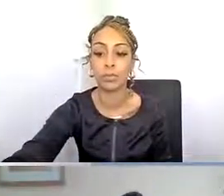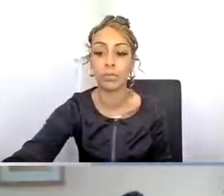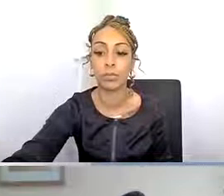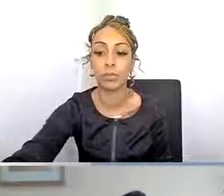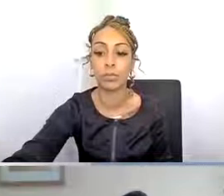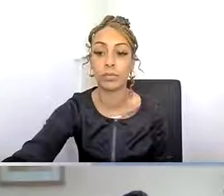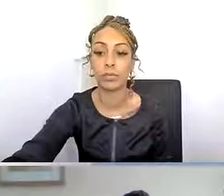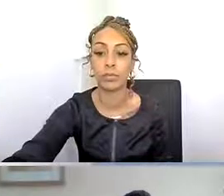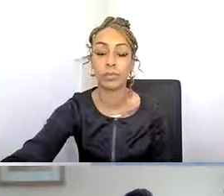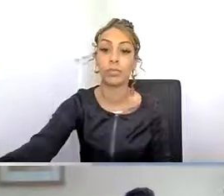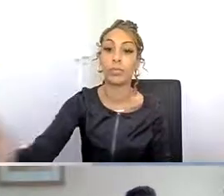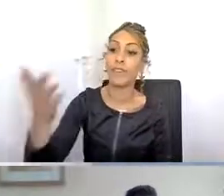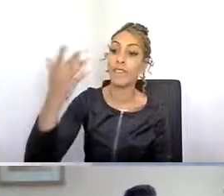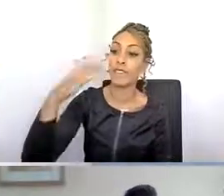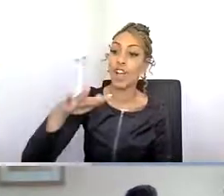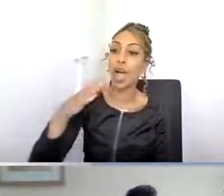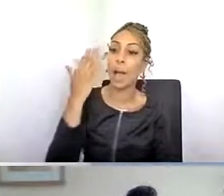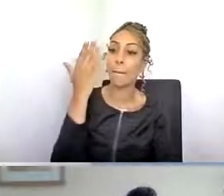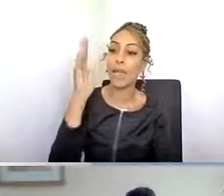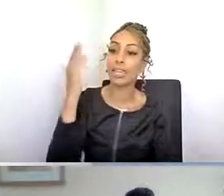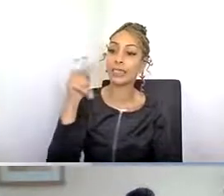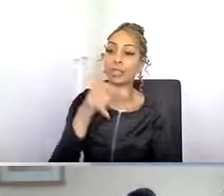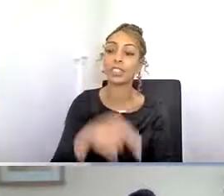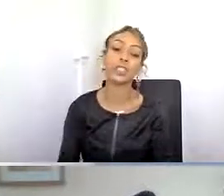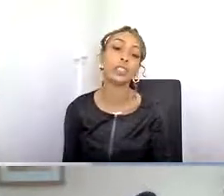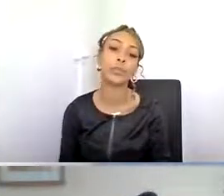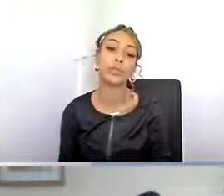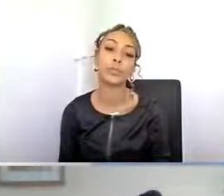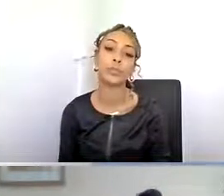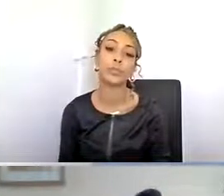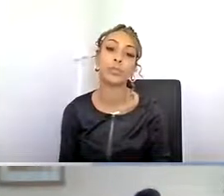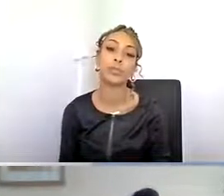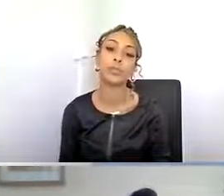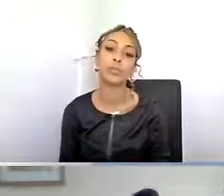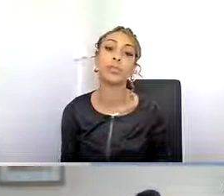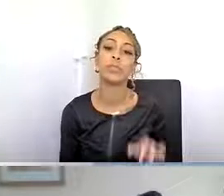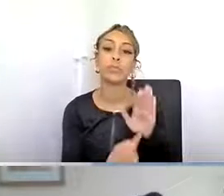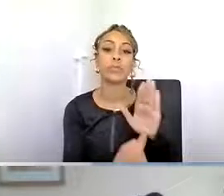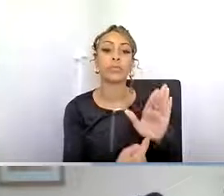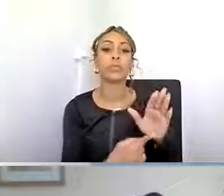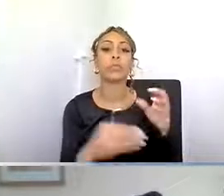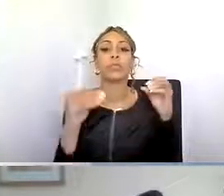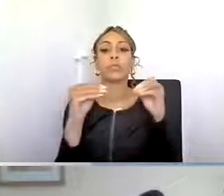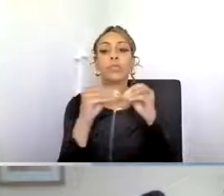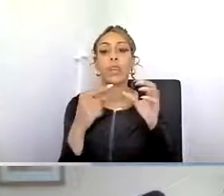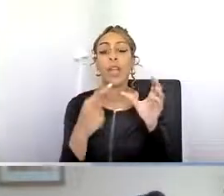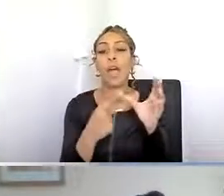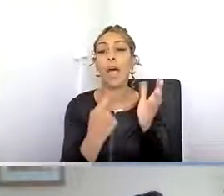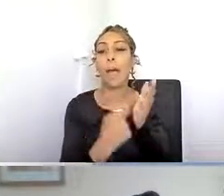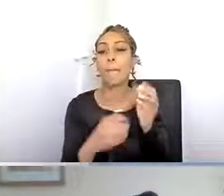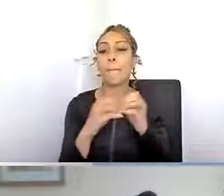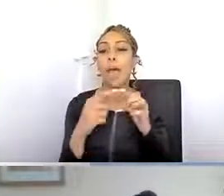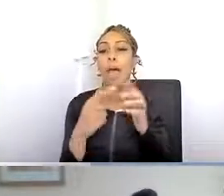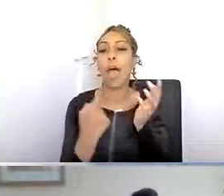It's all from an exhibition, which you can see at the top, which was shown at Barber Institute of Fine Arts in